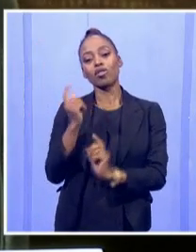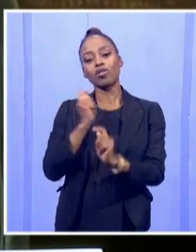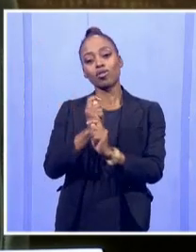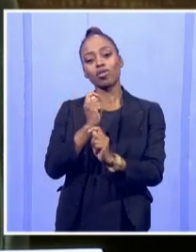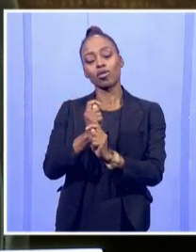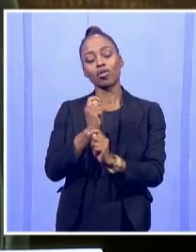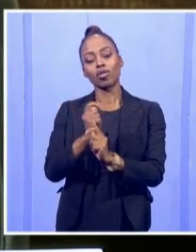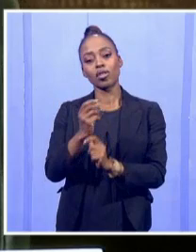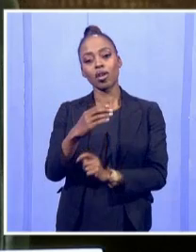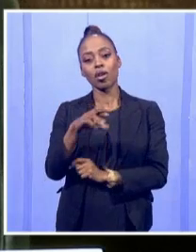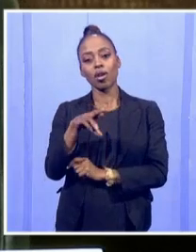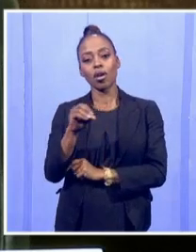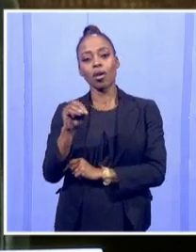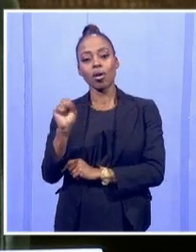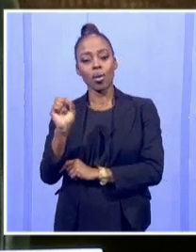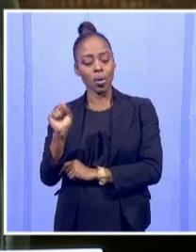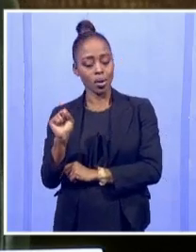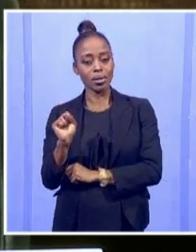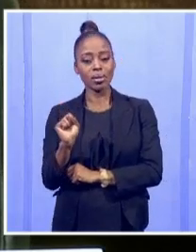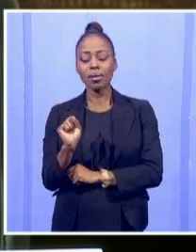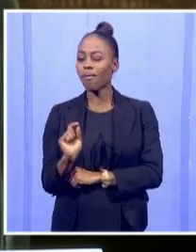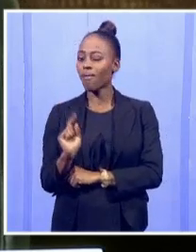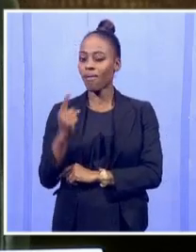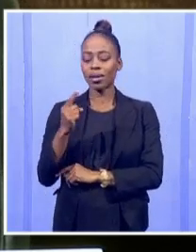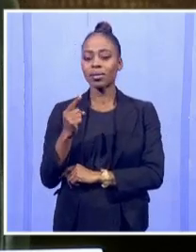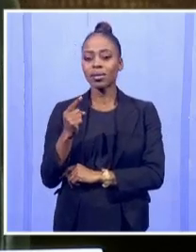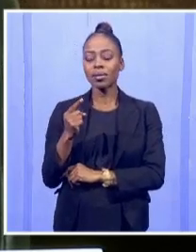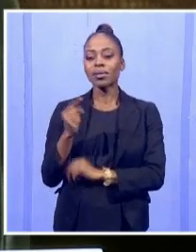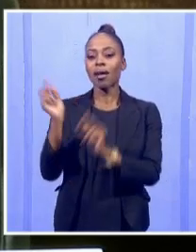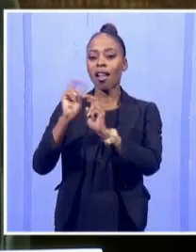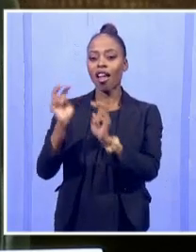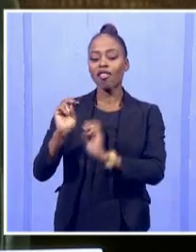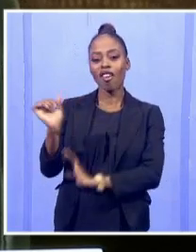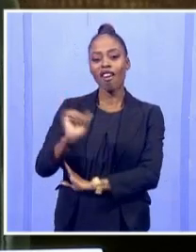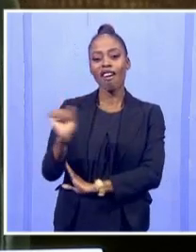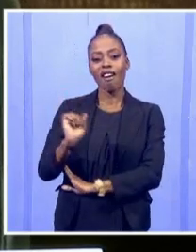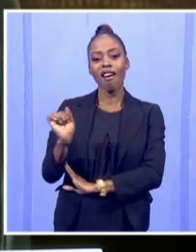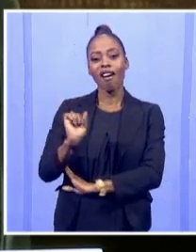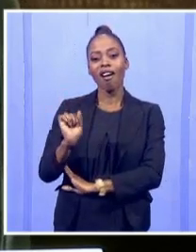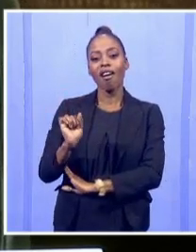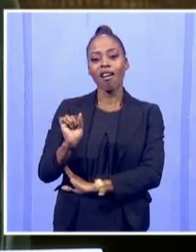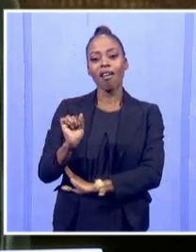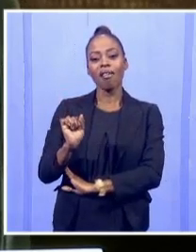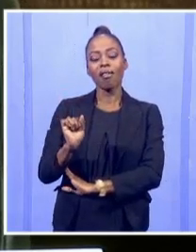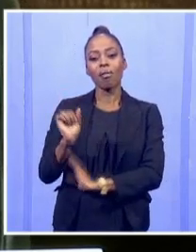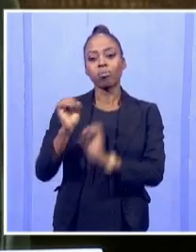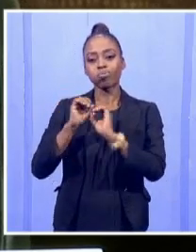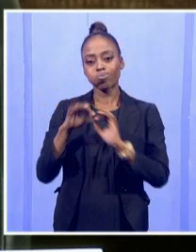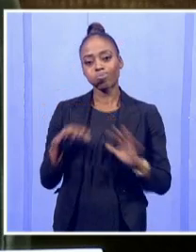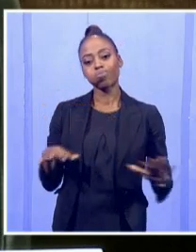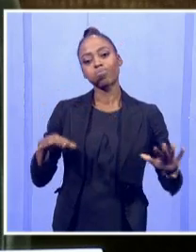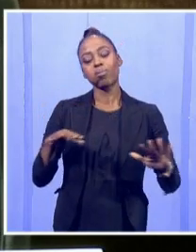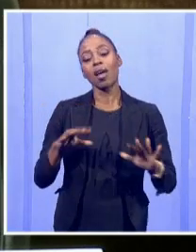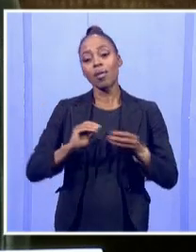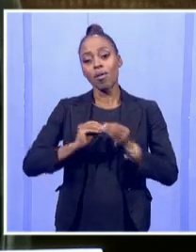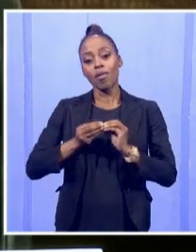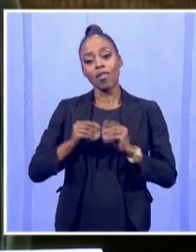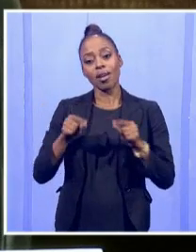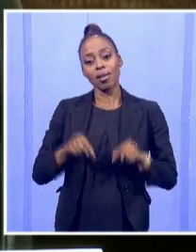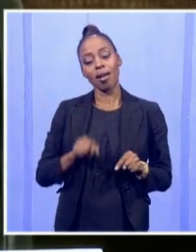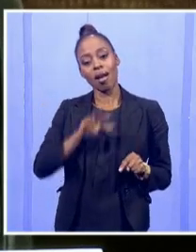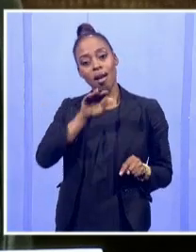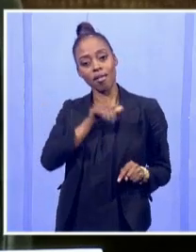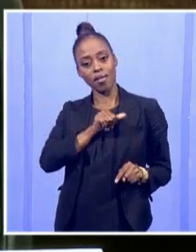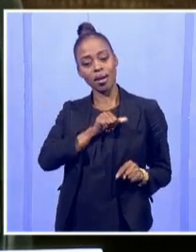Cross, the first hybrid vehicle produced at commercial scale on the African continent. And